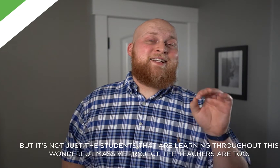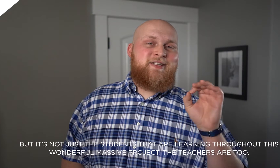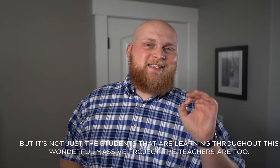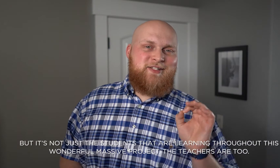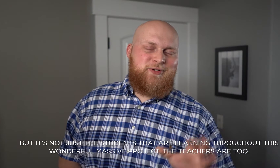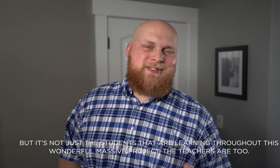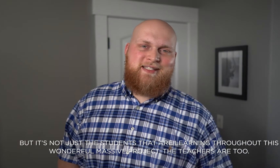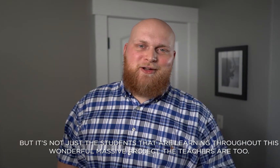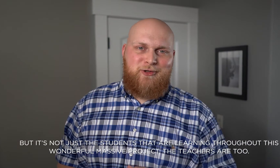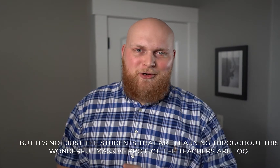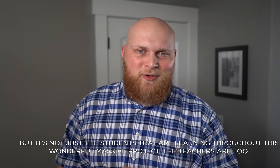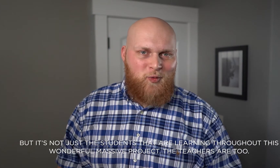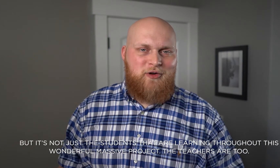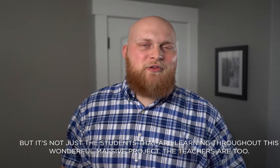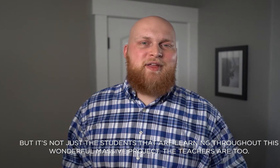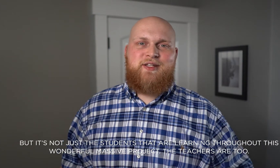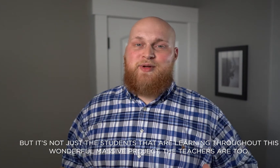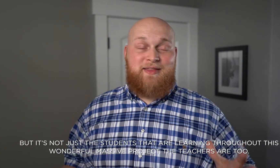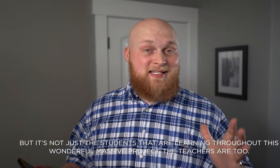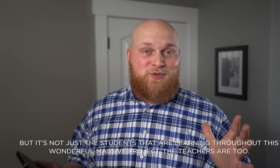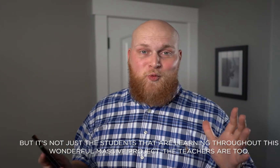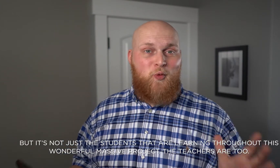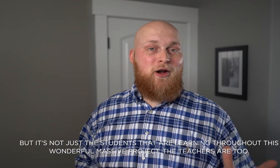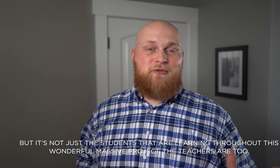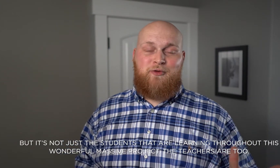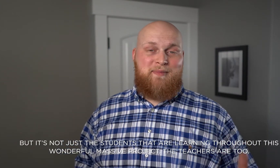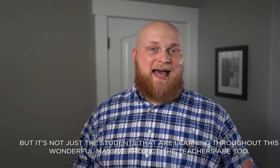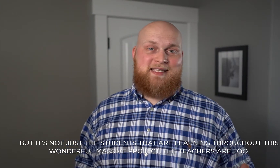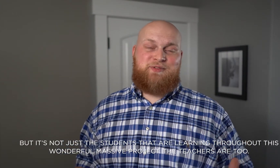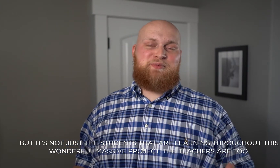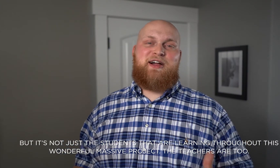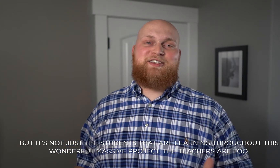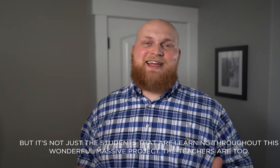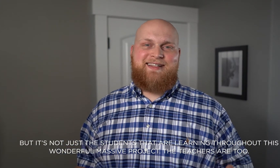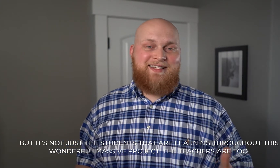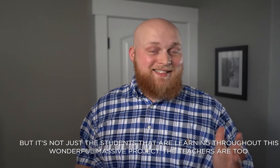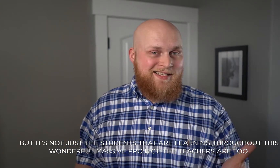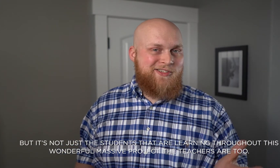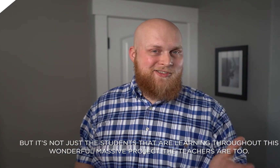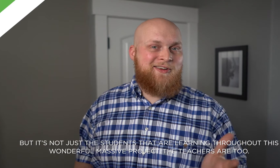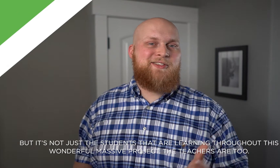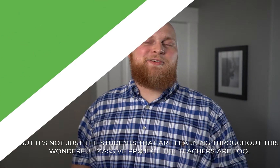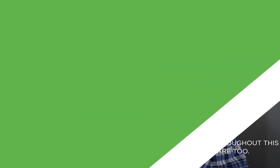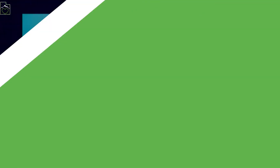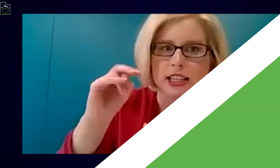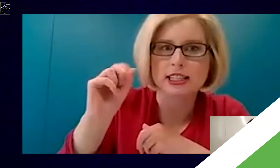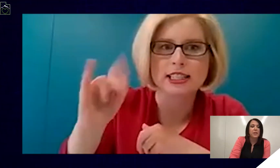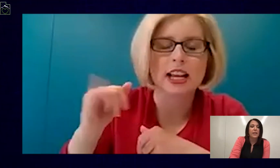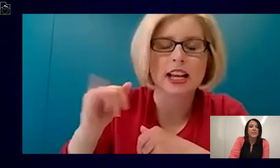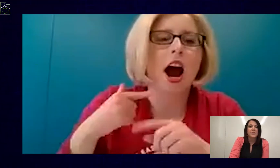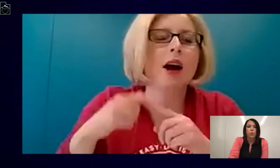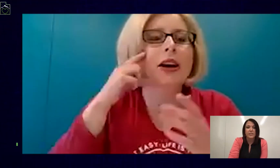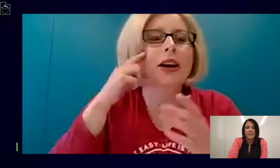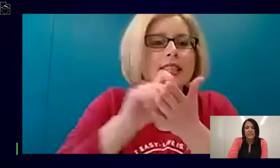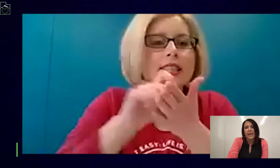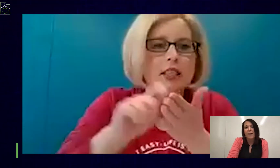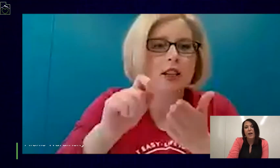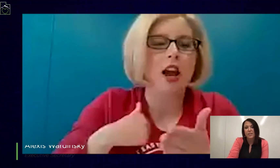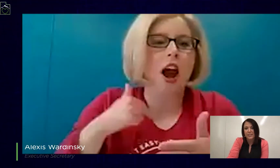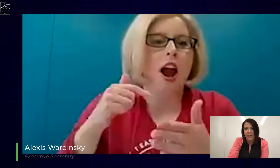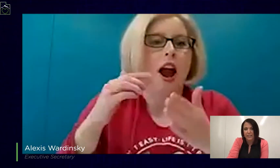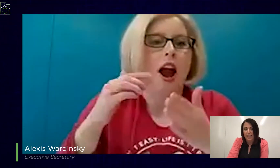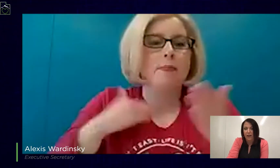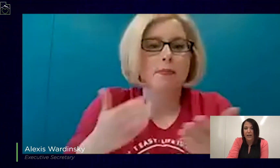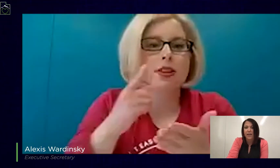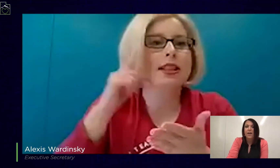But it's not just the students that are learning wonderful things throughout this wonderful, massive project. The teachers are too. My name is Alexis Wardinsky. I'm